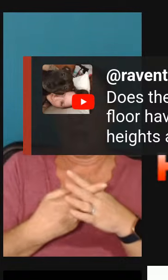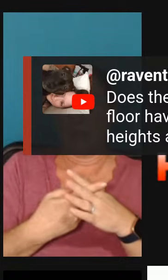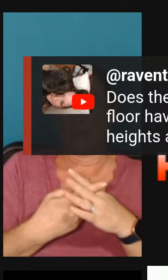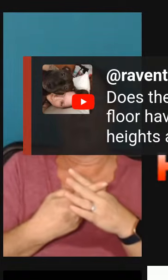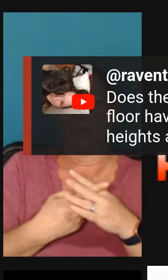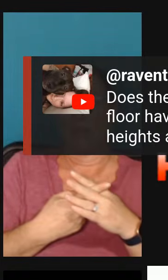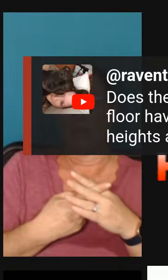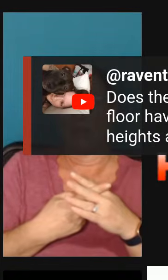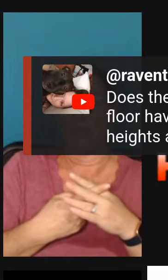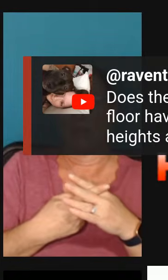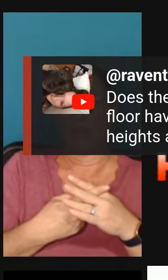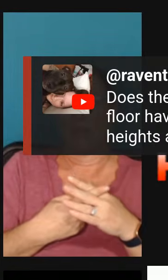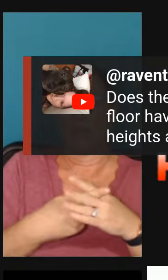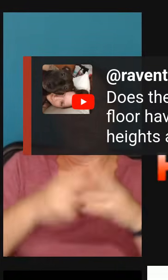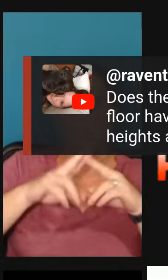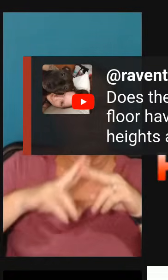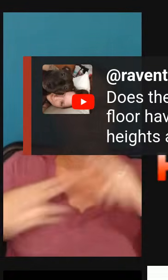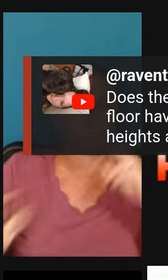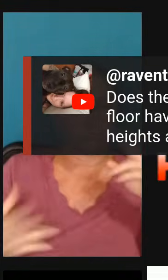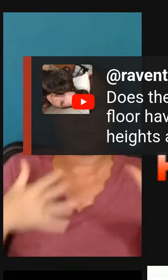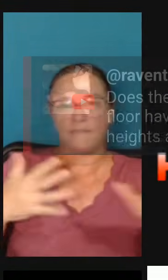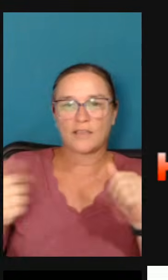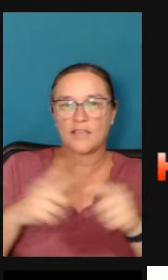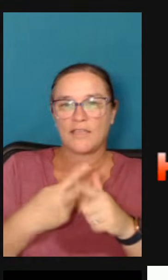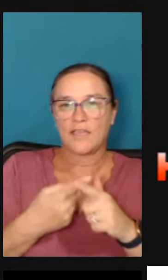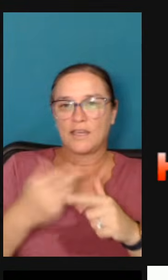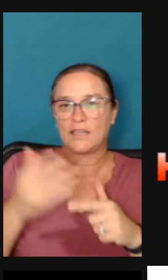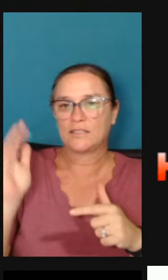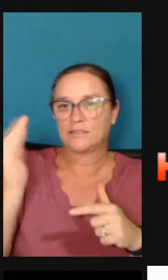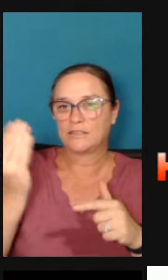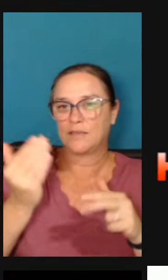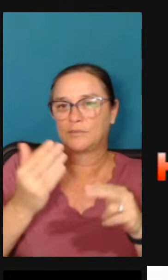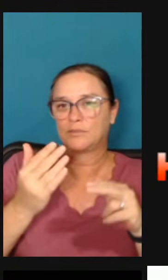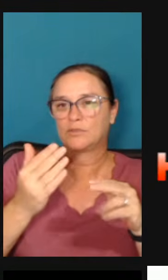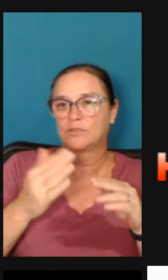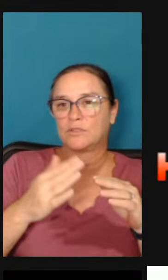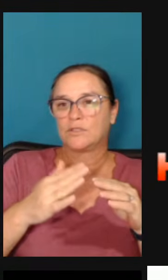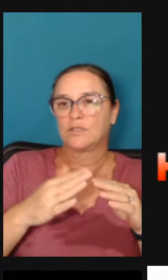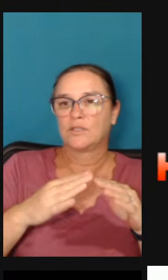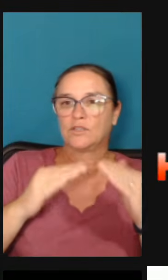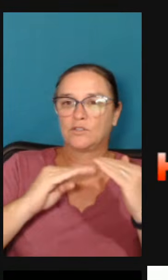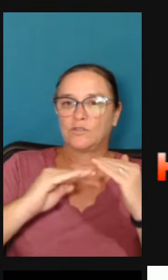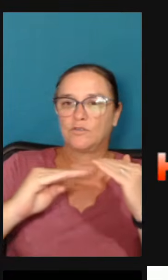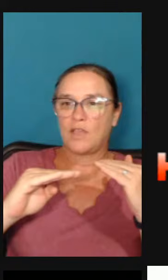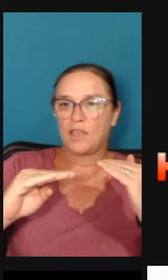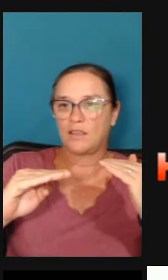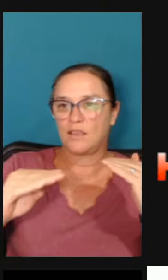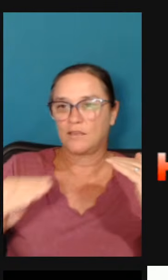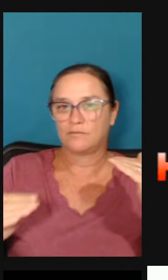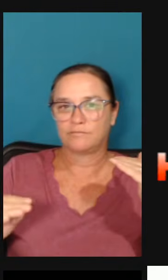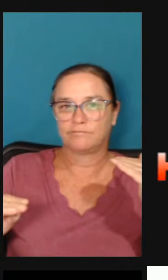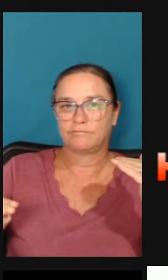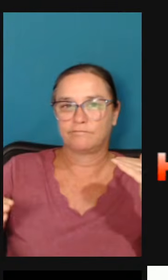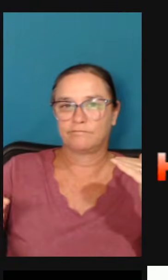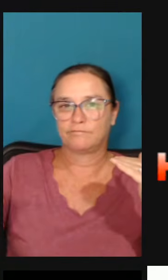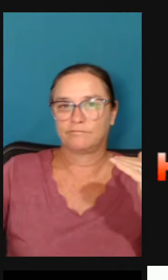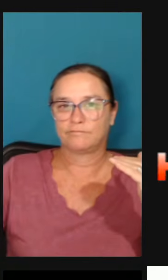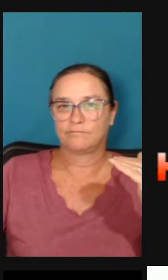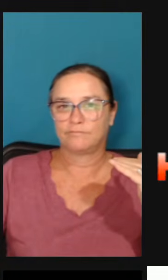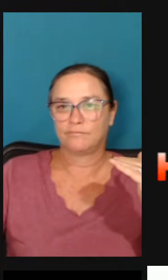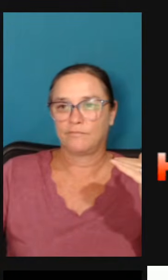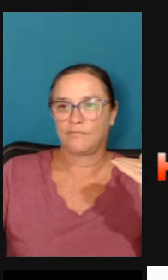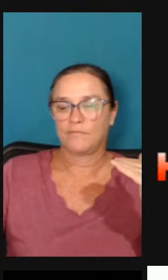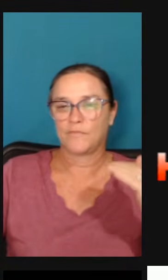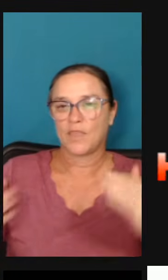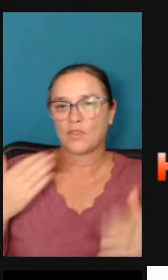first phase drops quickly, then it seems to slowly drop, then it flattens, and then it drops again. So